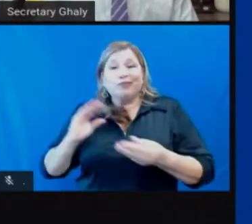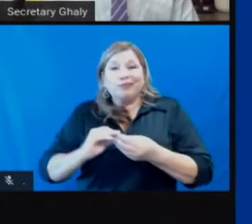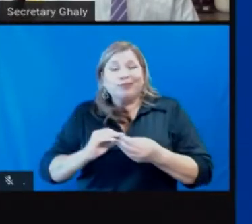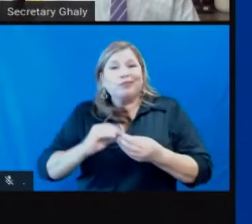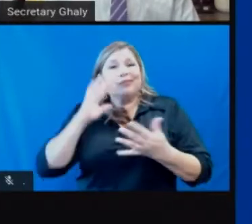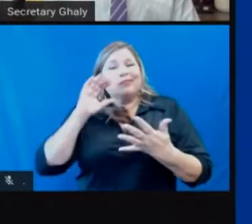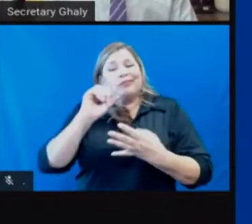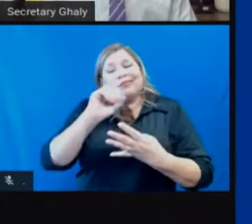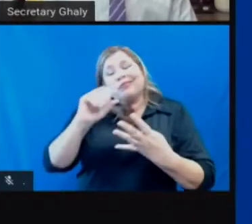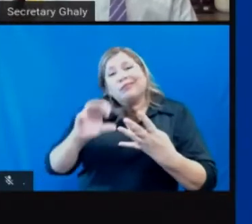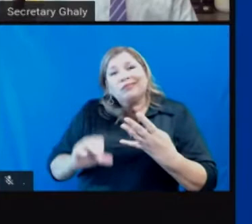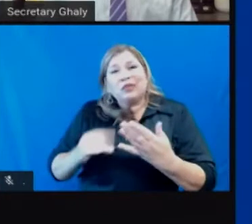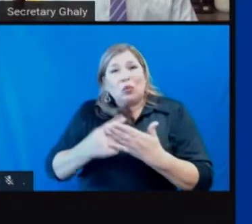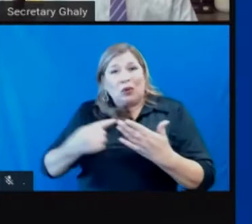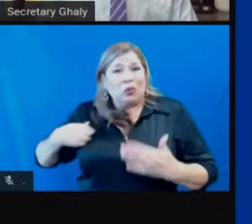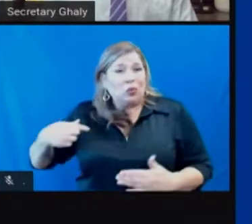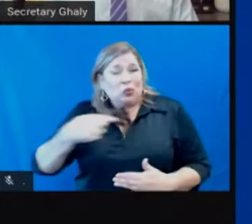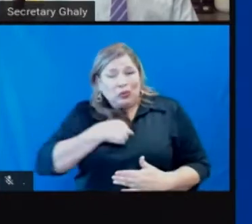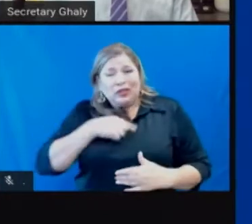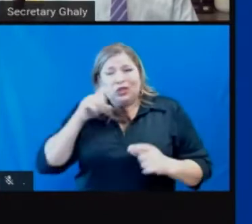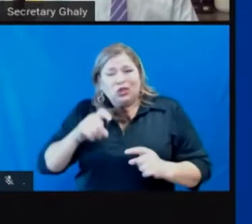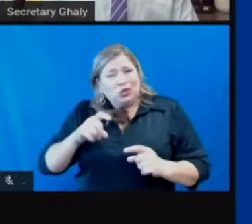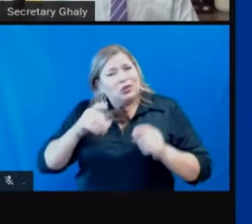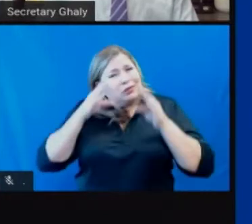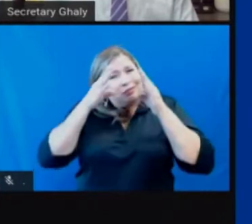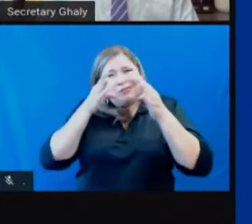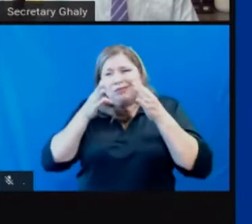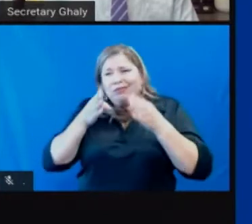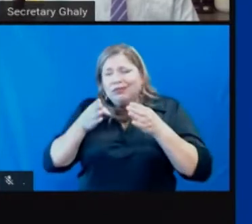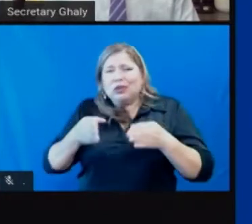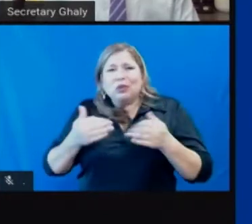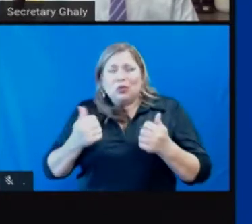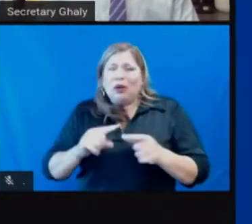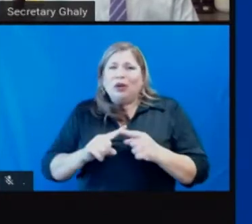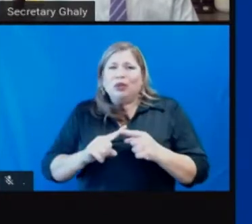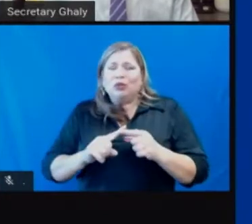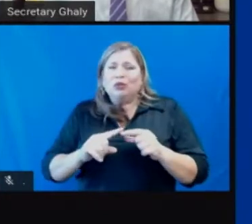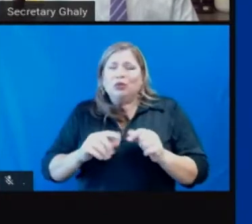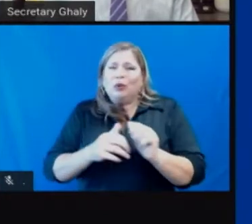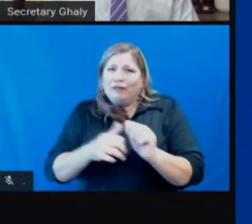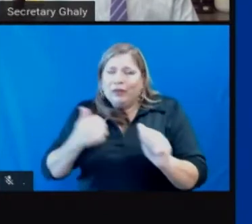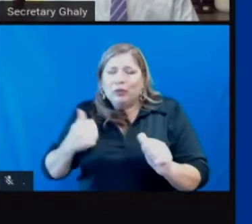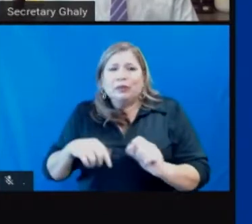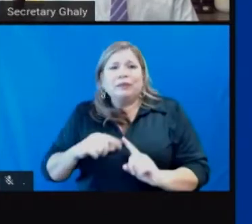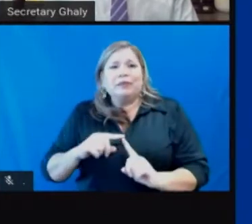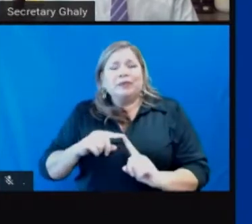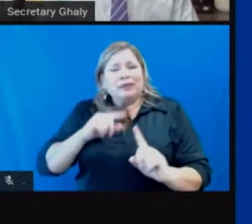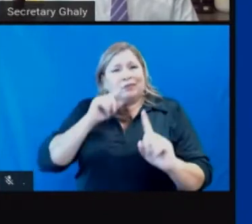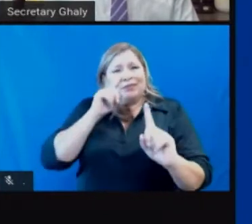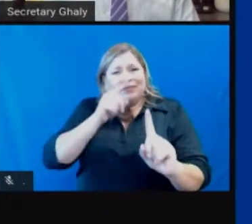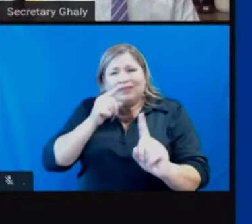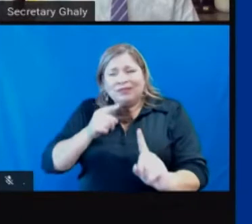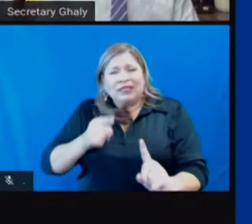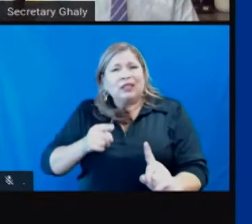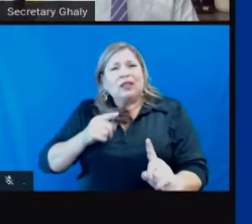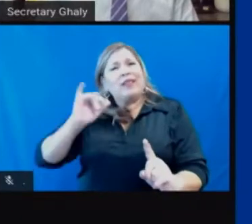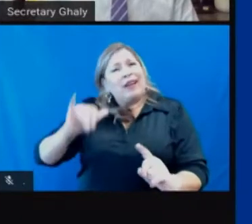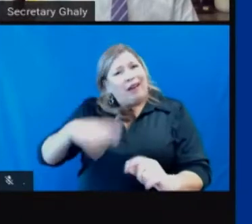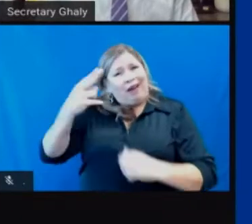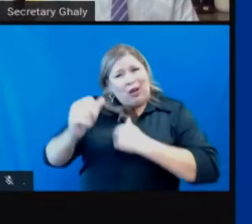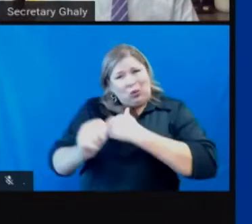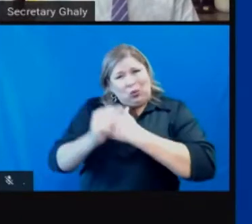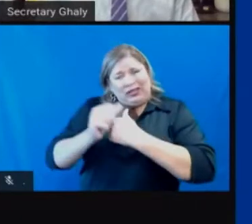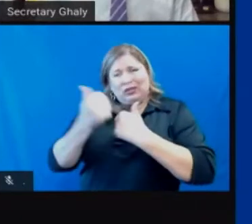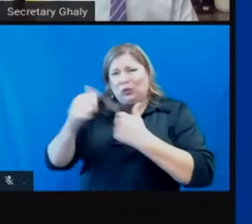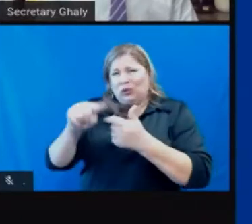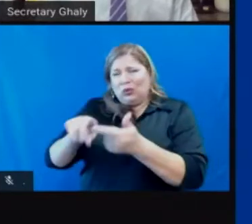just a minute target activities that are particularly high risk while minimizing the disruptions and the social connections we